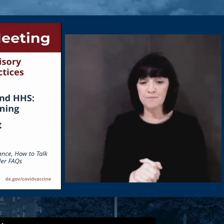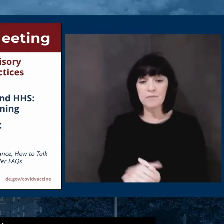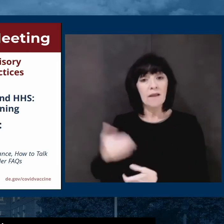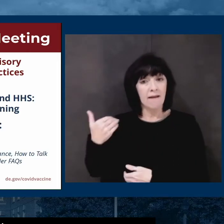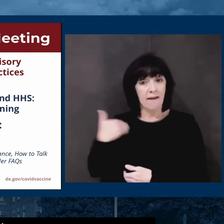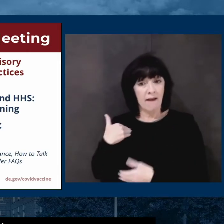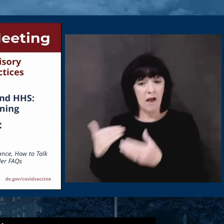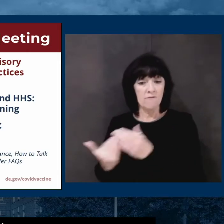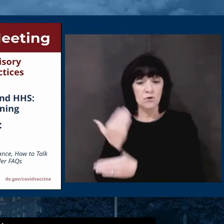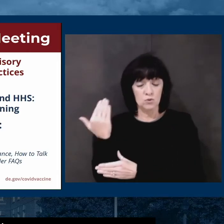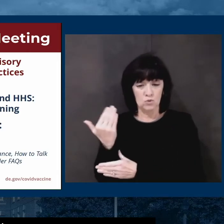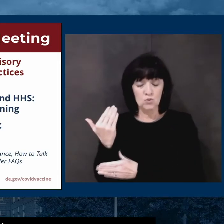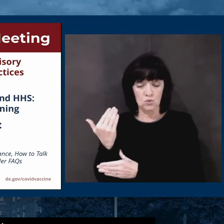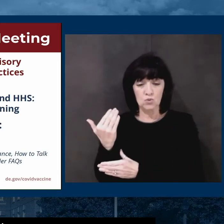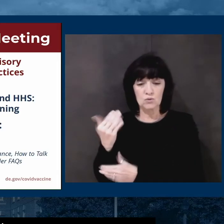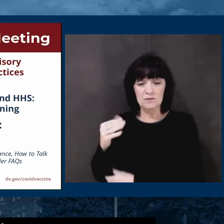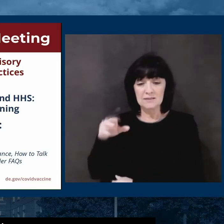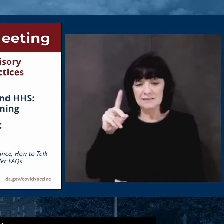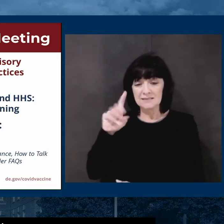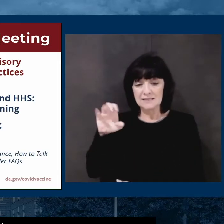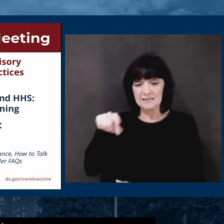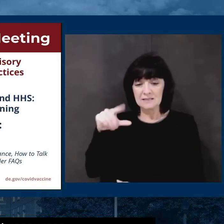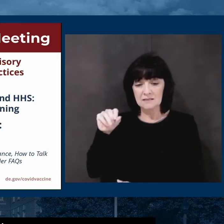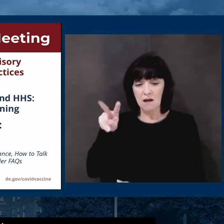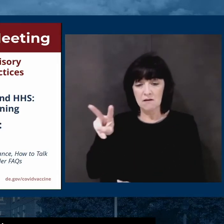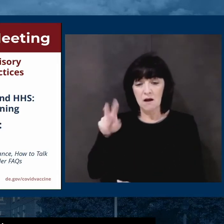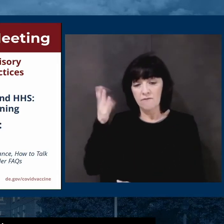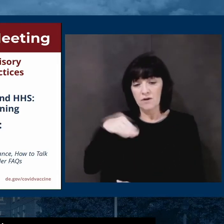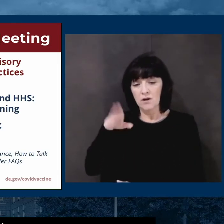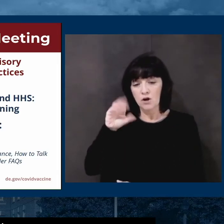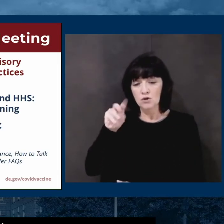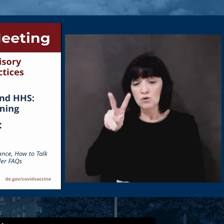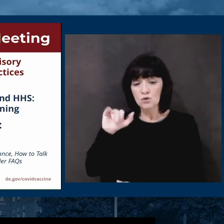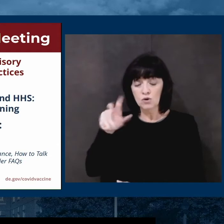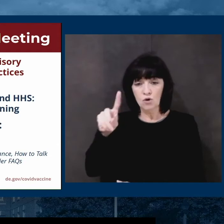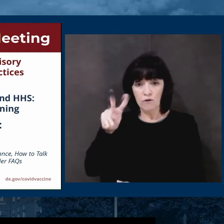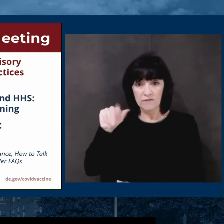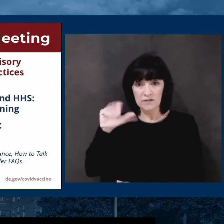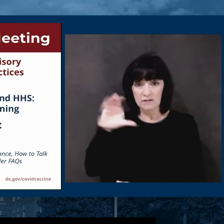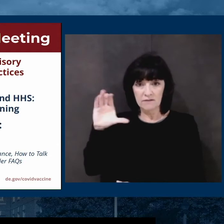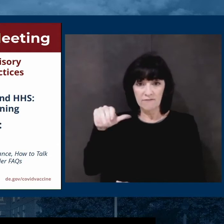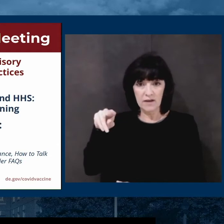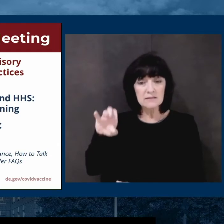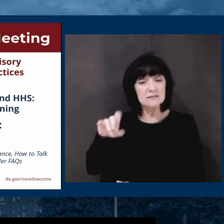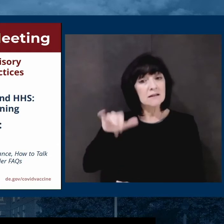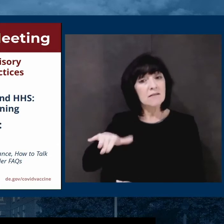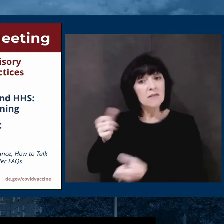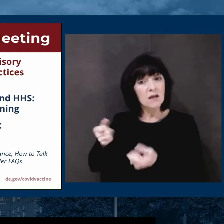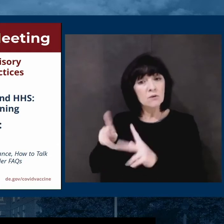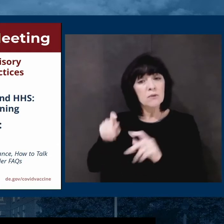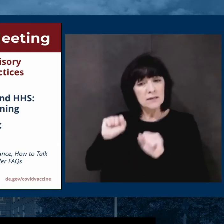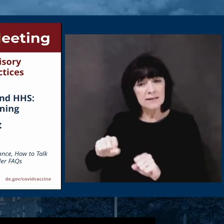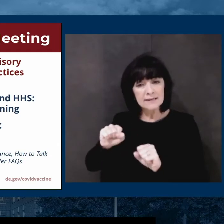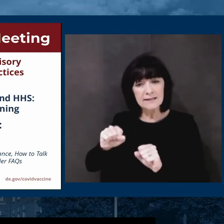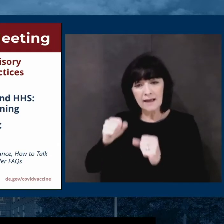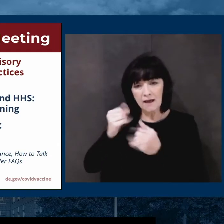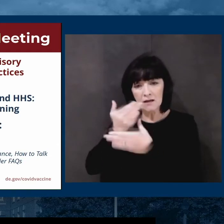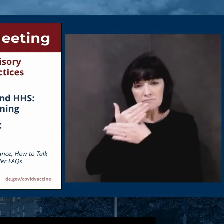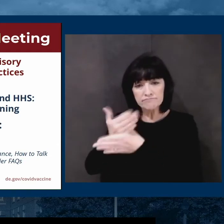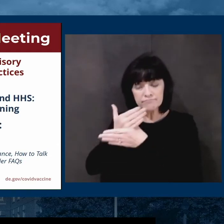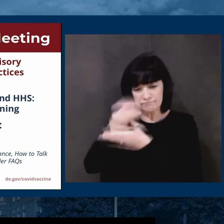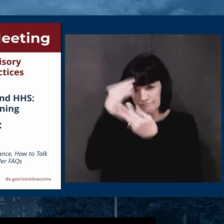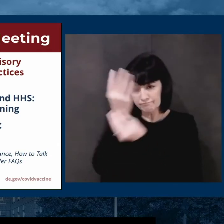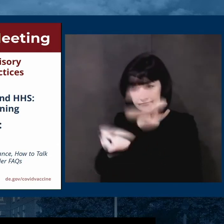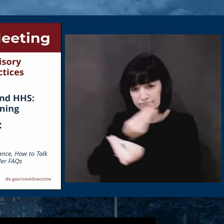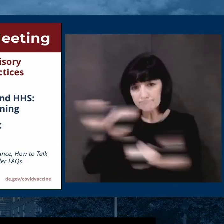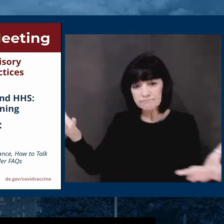at de.gov/COVID vaccine. And this is an opportunity to share information, not just to the general public, but also potential vaccine